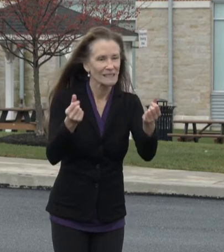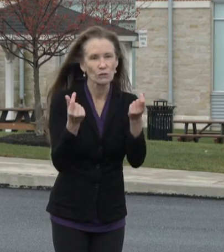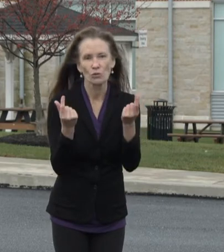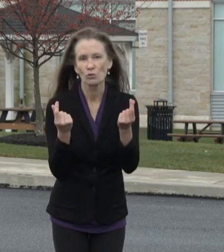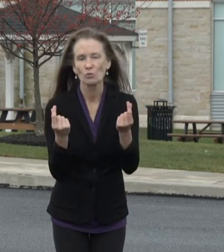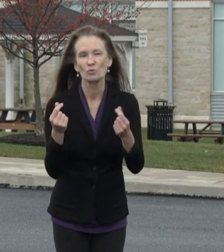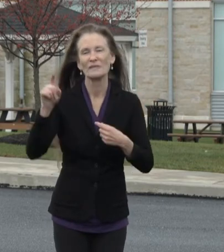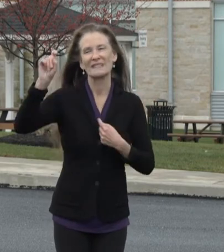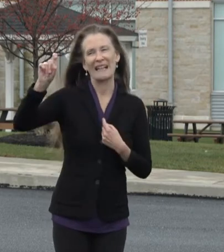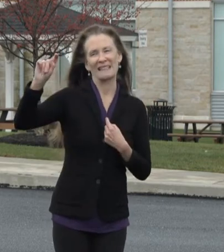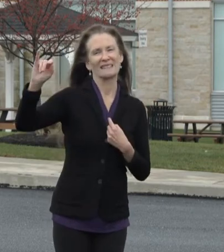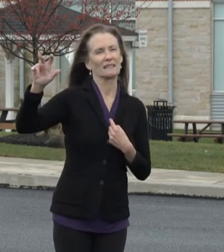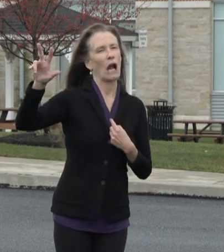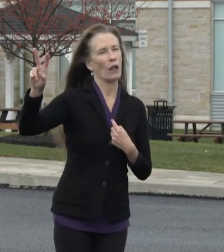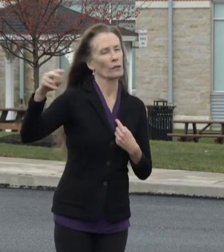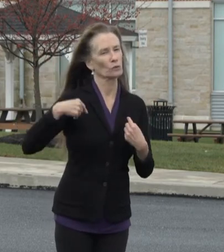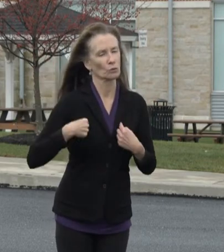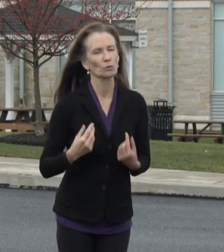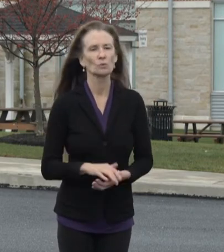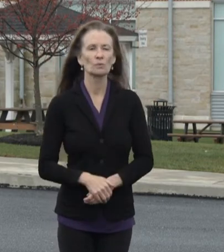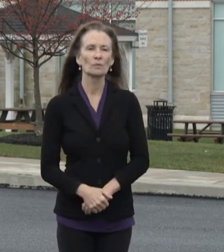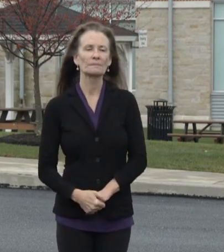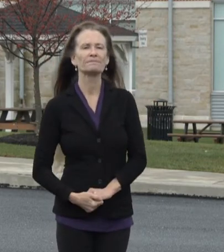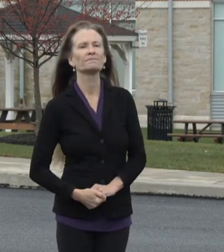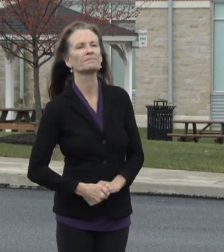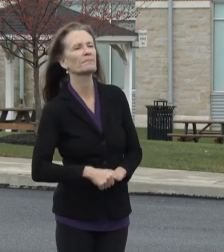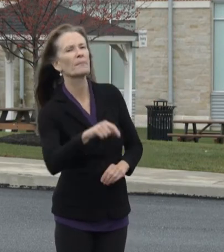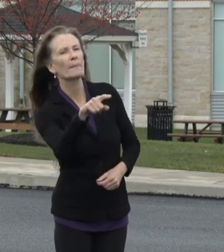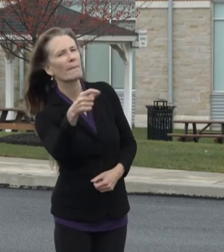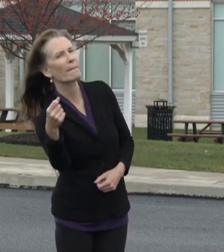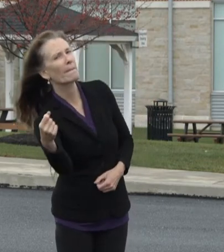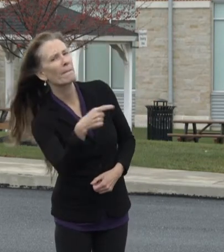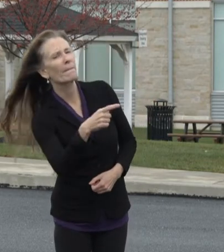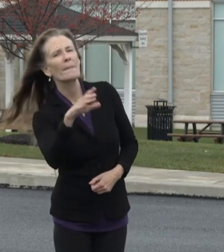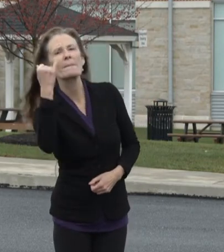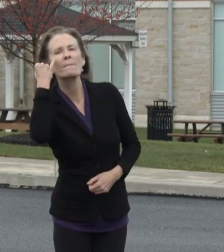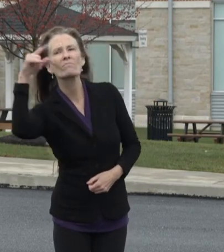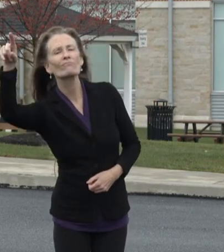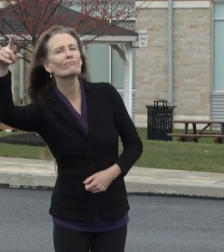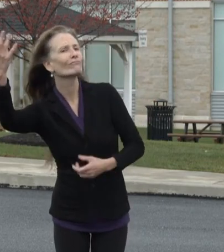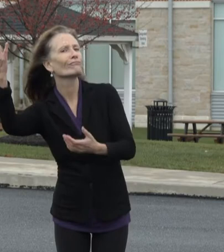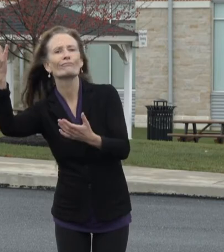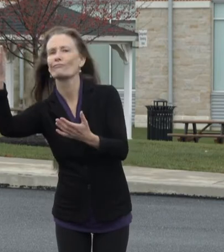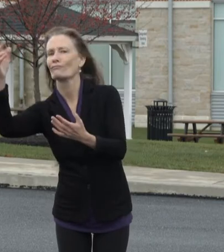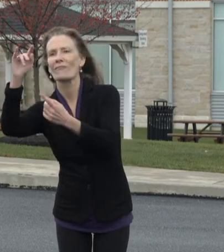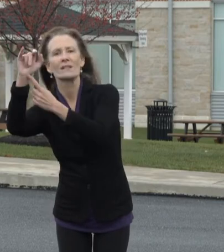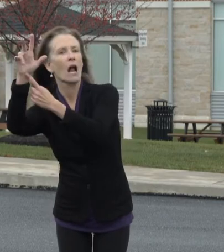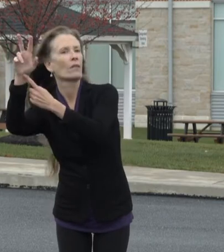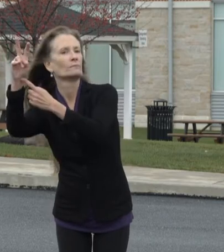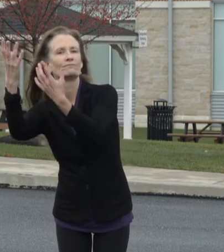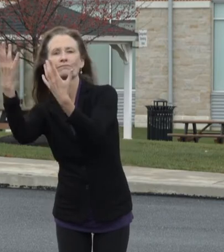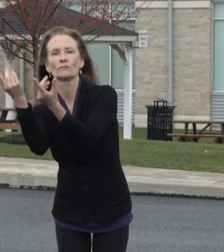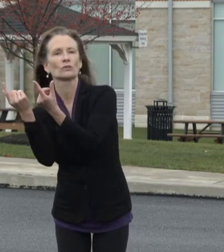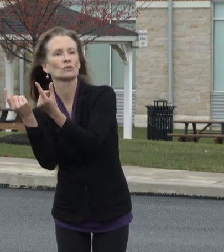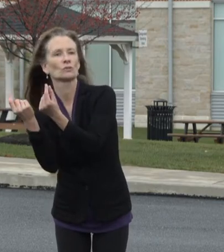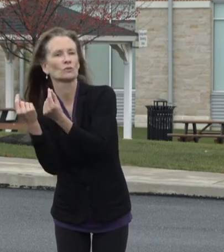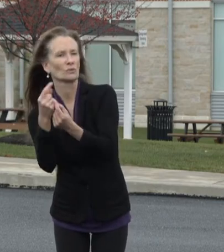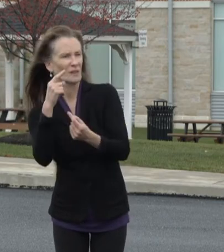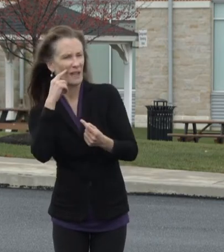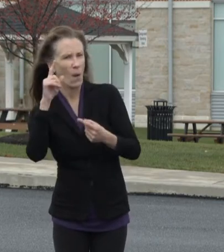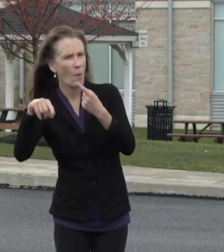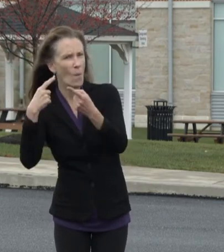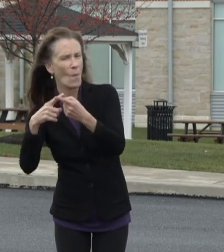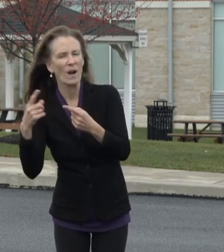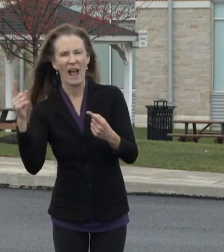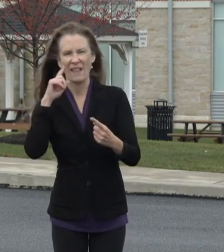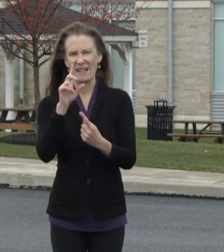pending expiration date? There is. That date actually expires mid-December right now. I believe it's December 14th. There are